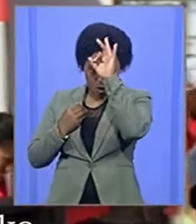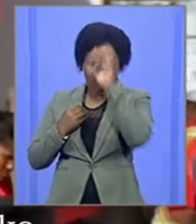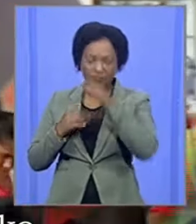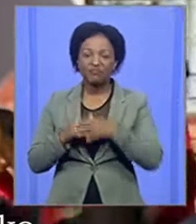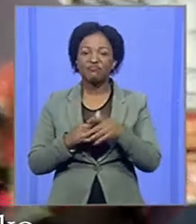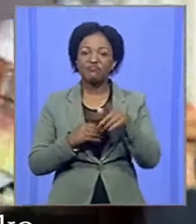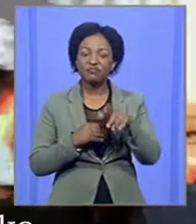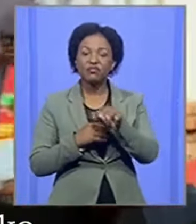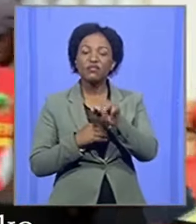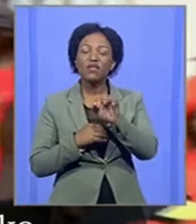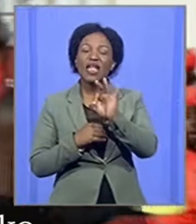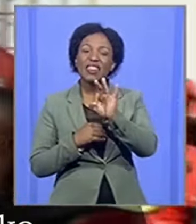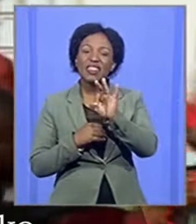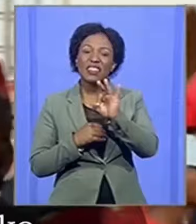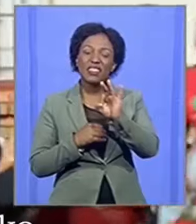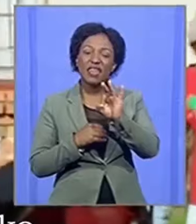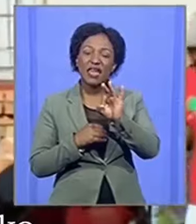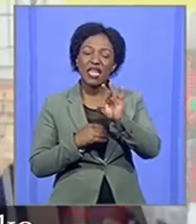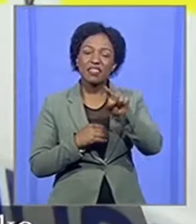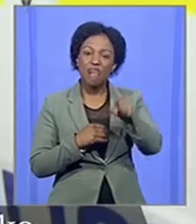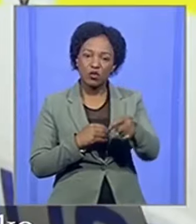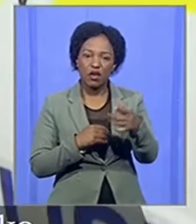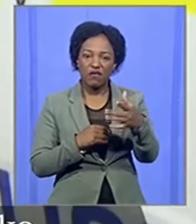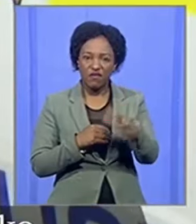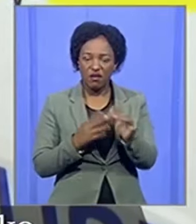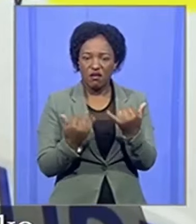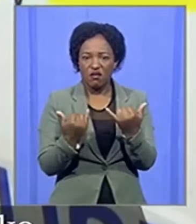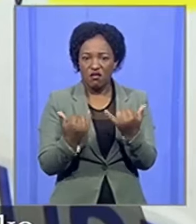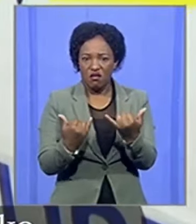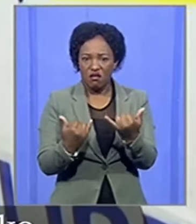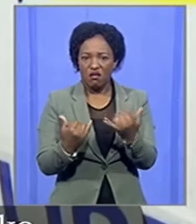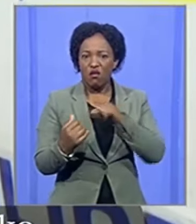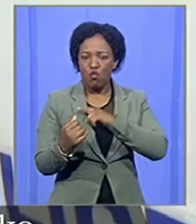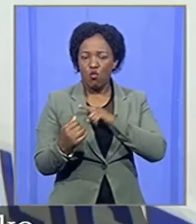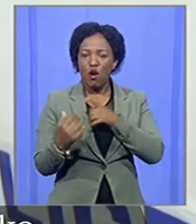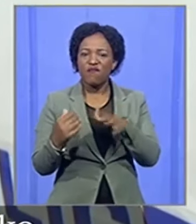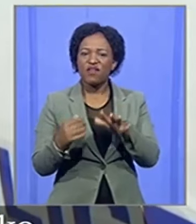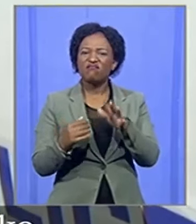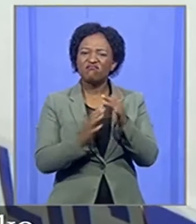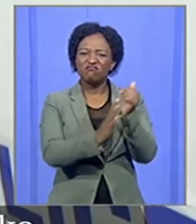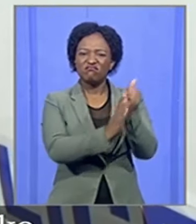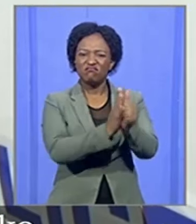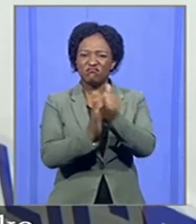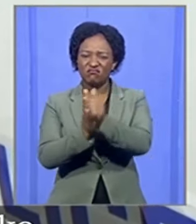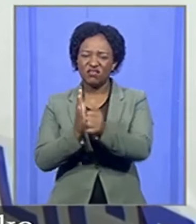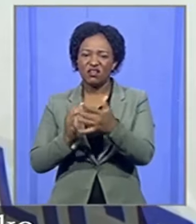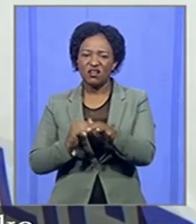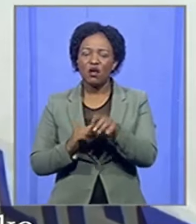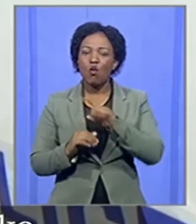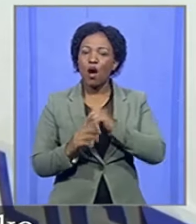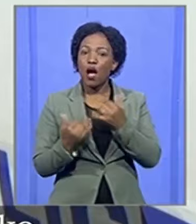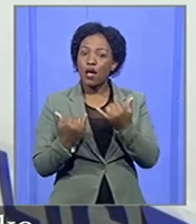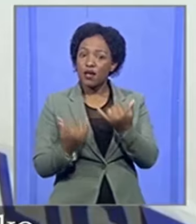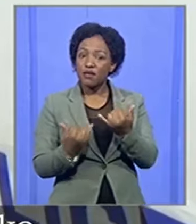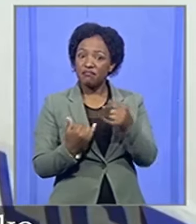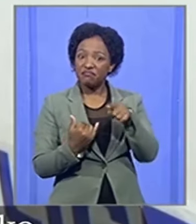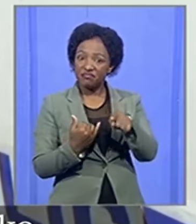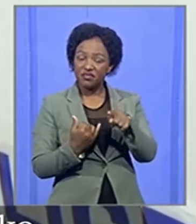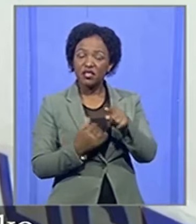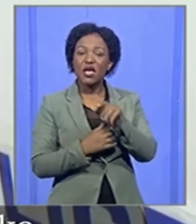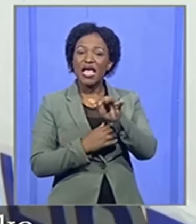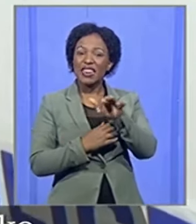ka mmasepaleng mogolo wa Nelson Mandela Bay di na le palo ya godimo ya melato ya polago le go ba maemong a bo 30 ka nageng. Badudi